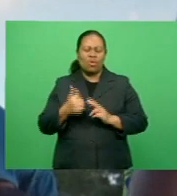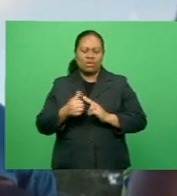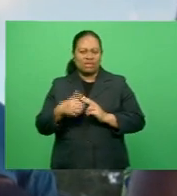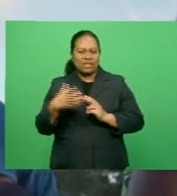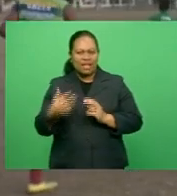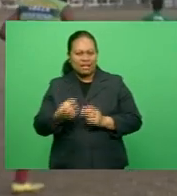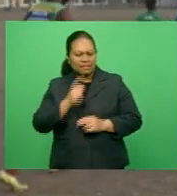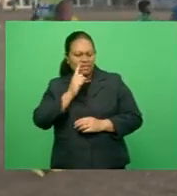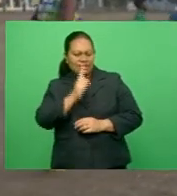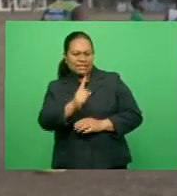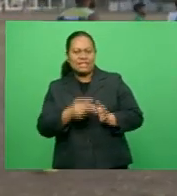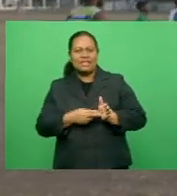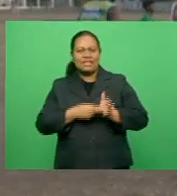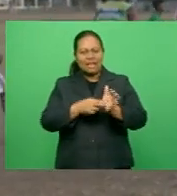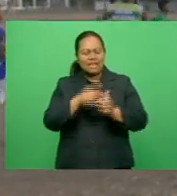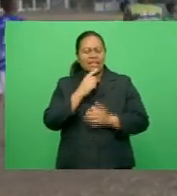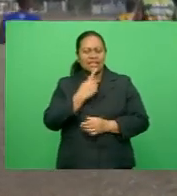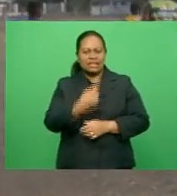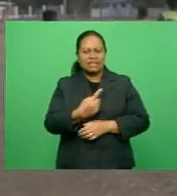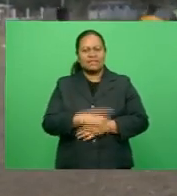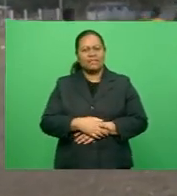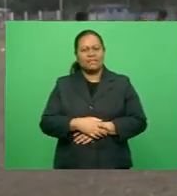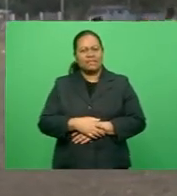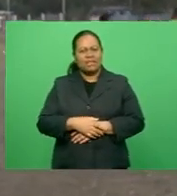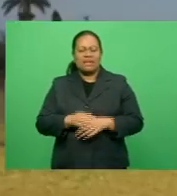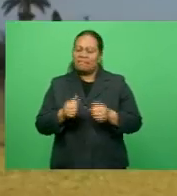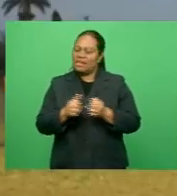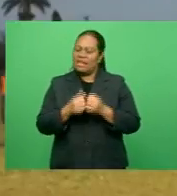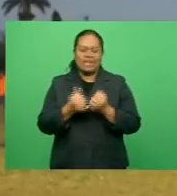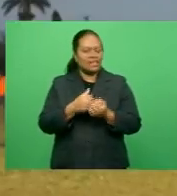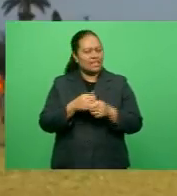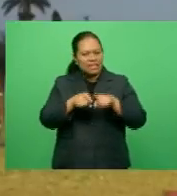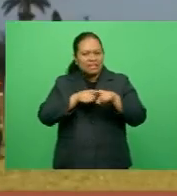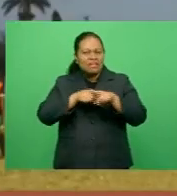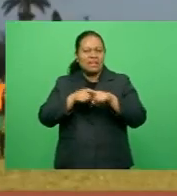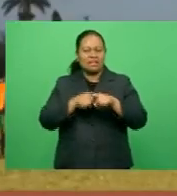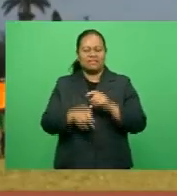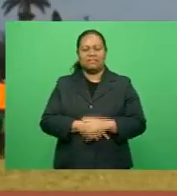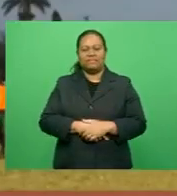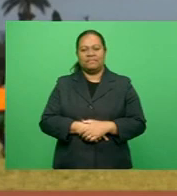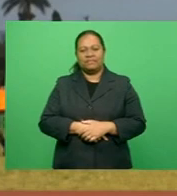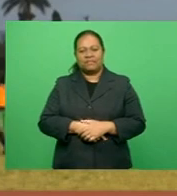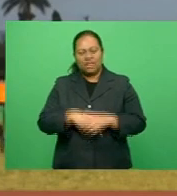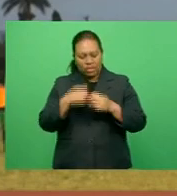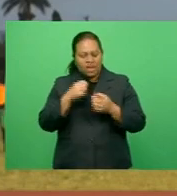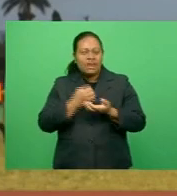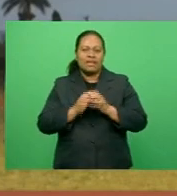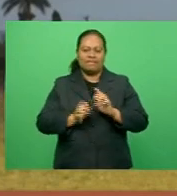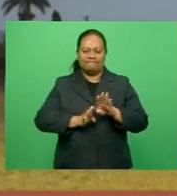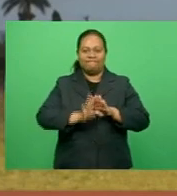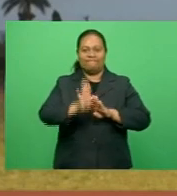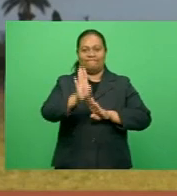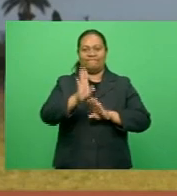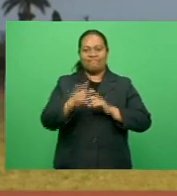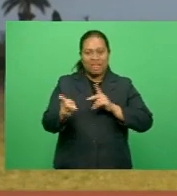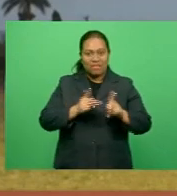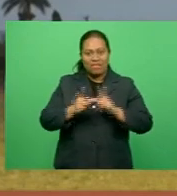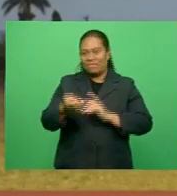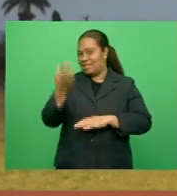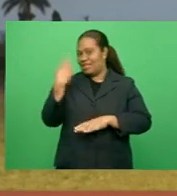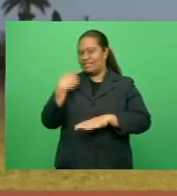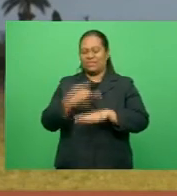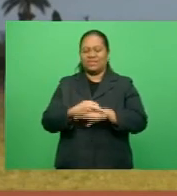debut for Nadi last week, says he has a lot to learn. I think I'll improve on my performance from last week. I